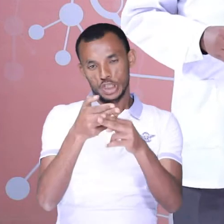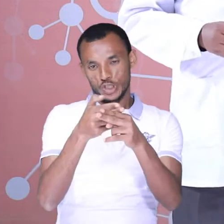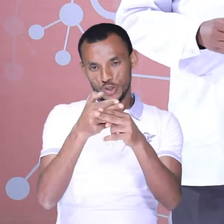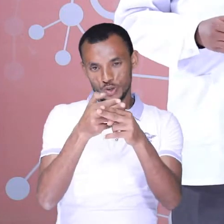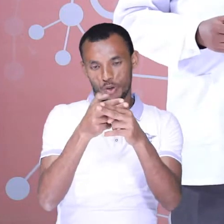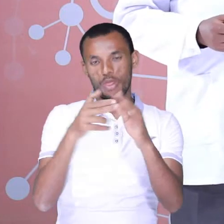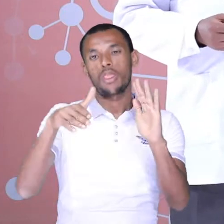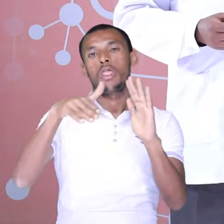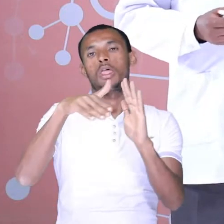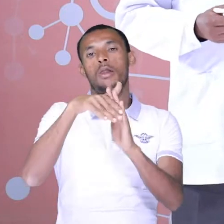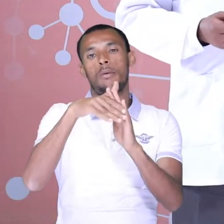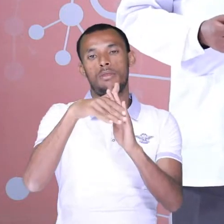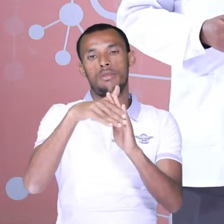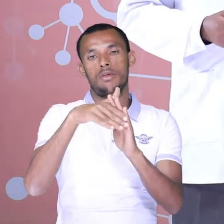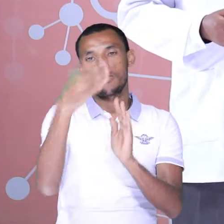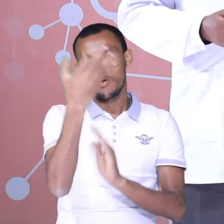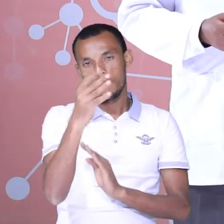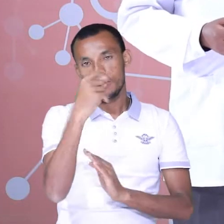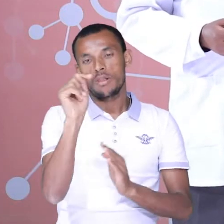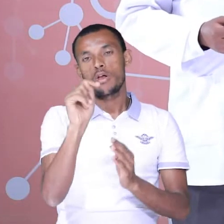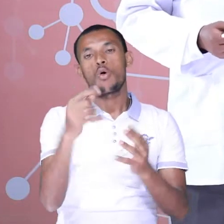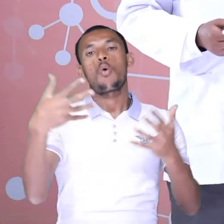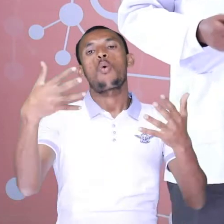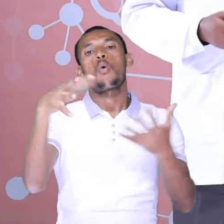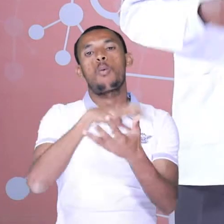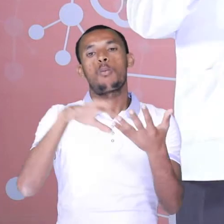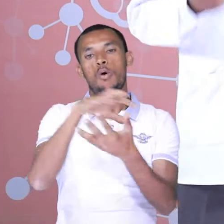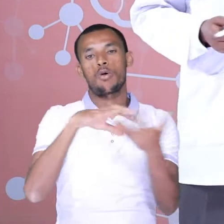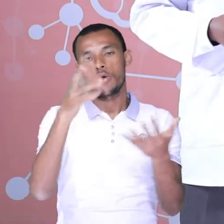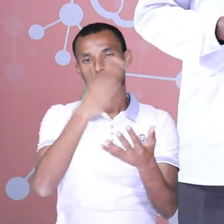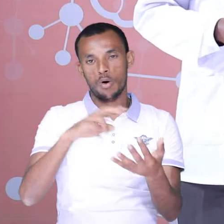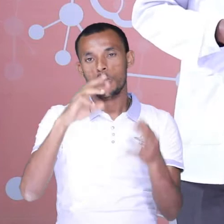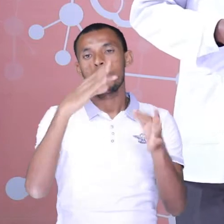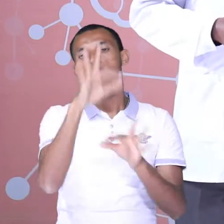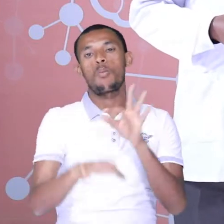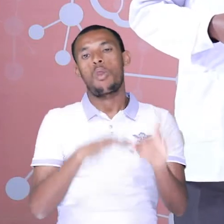shorthand representation of a compound or a molecule.